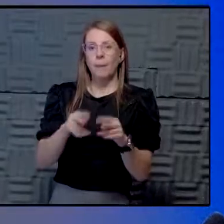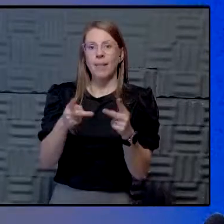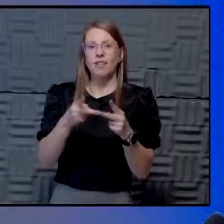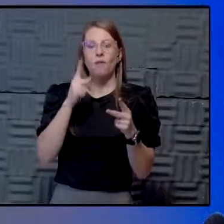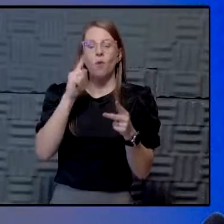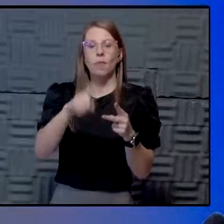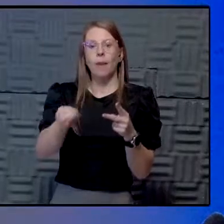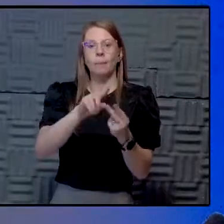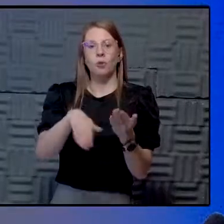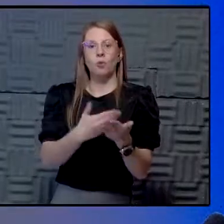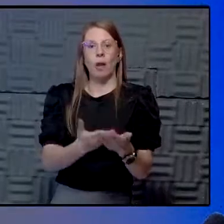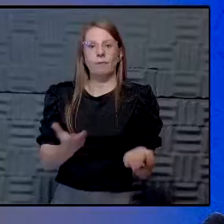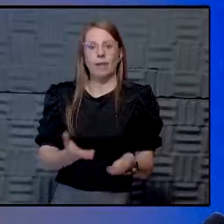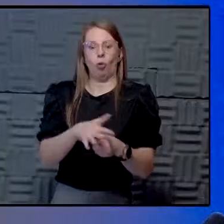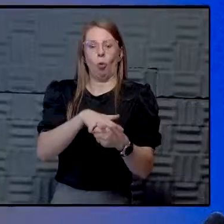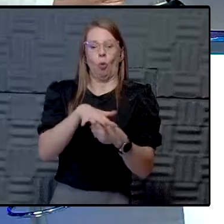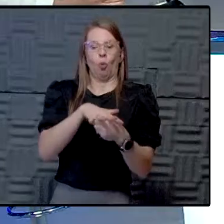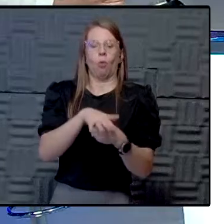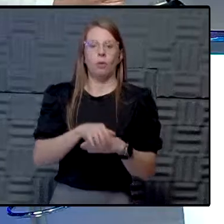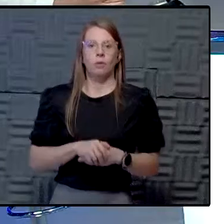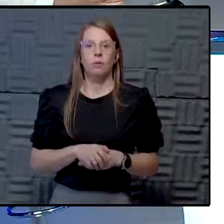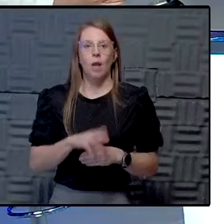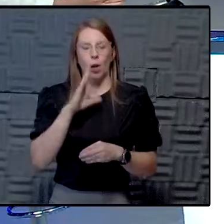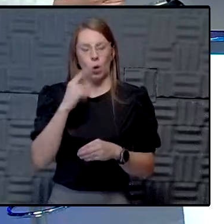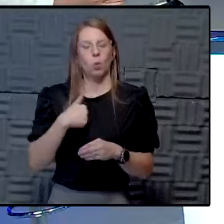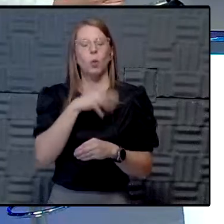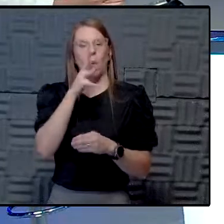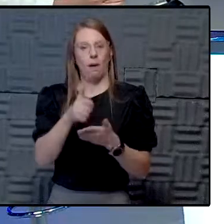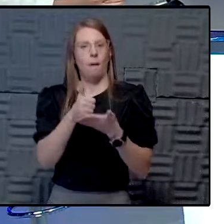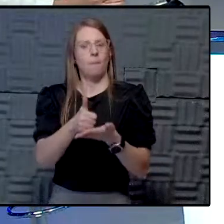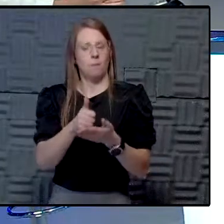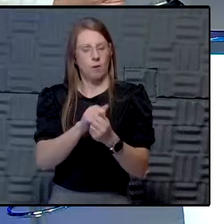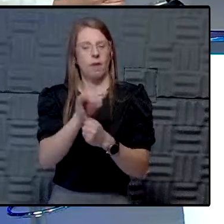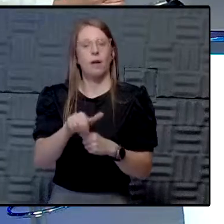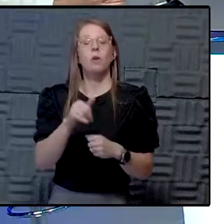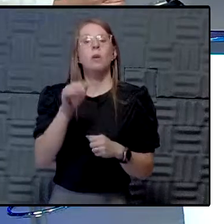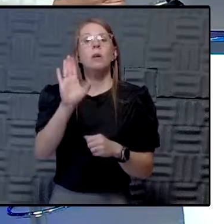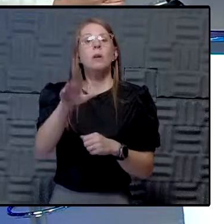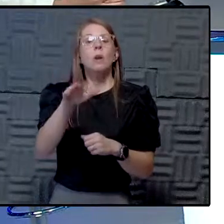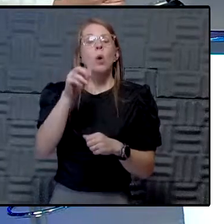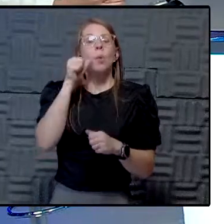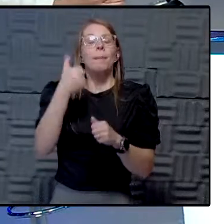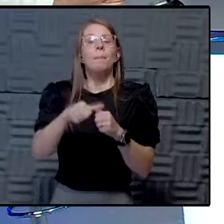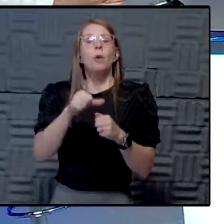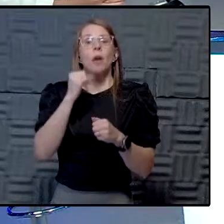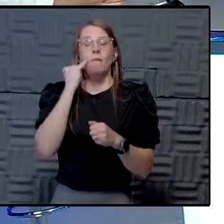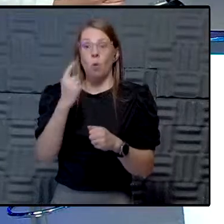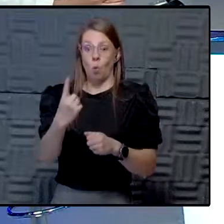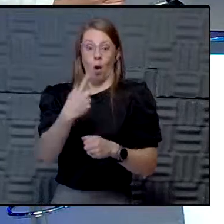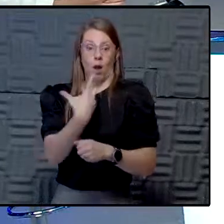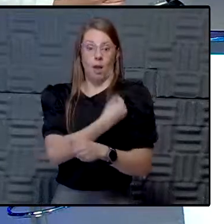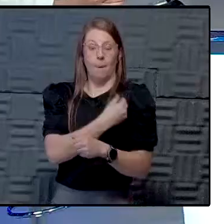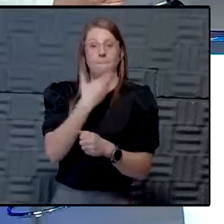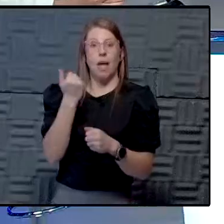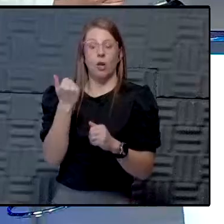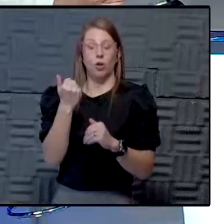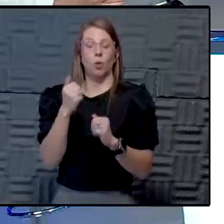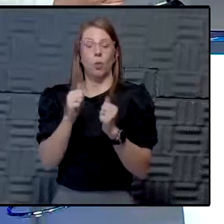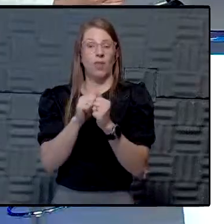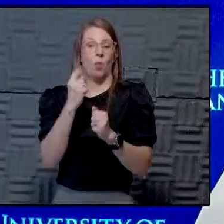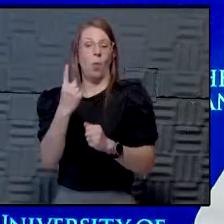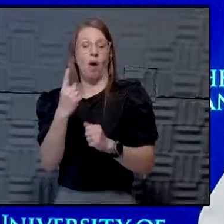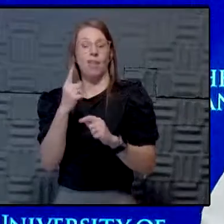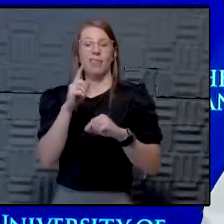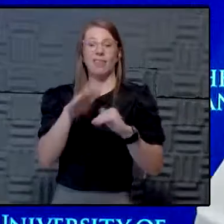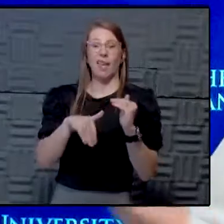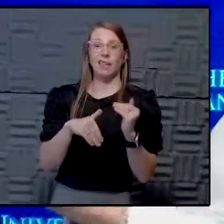go here locally. Yeah, because I know we would help offer that. And just reminder, even if you get one of those, you're still better off than you get none of them. In fact,